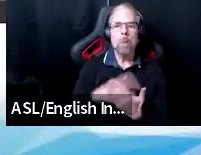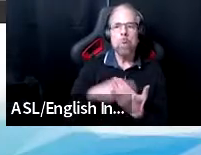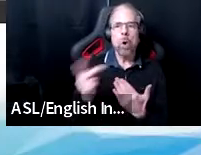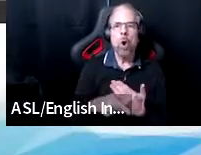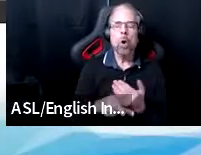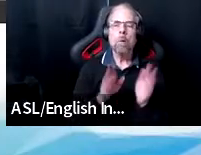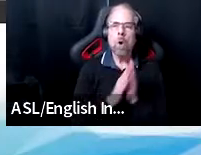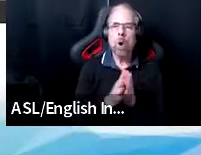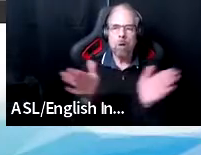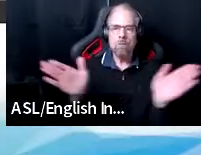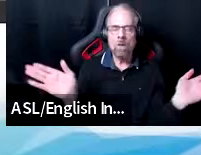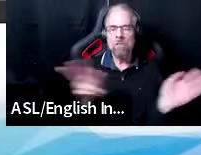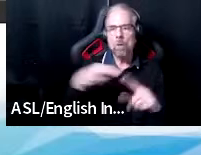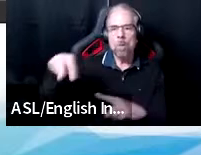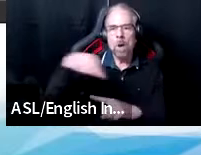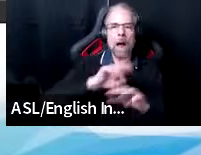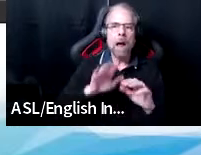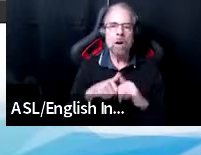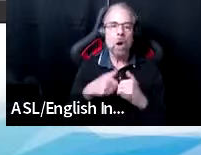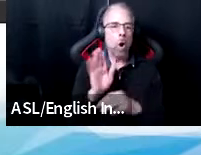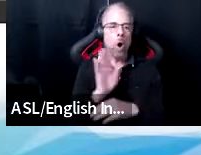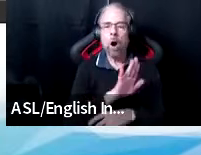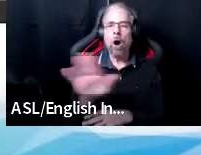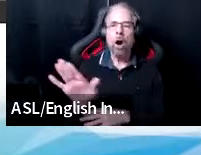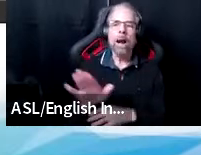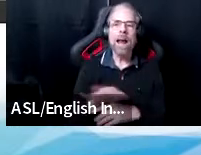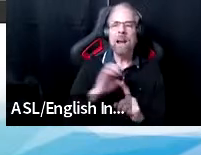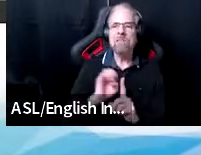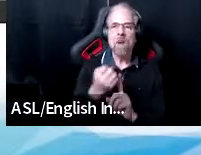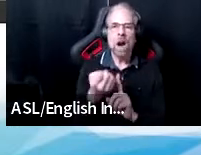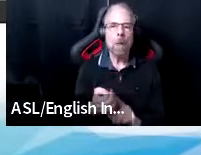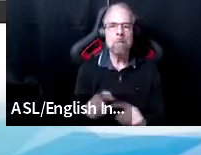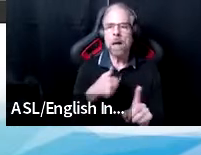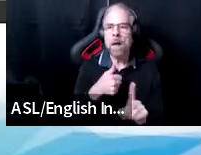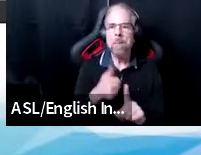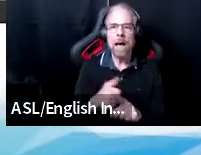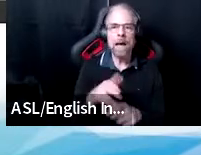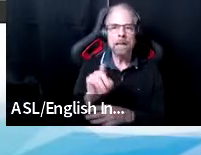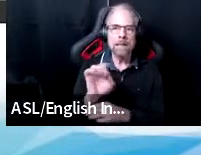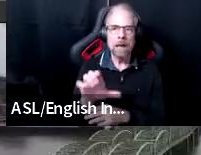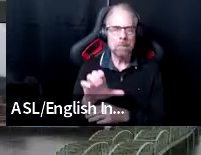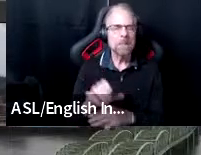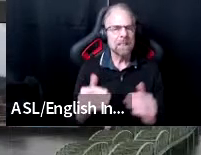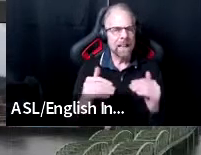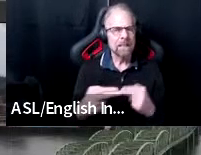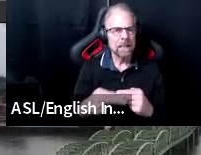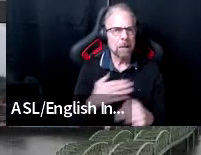our environmental impact statement document. So let's go to the next slide, please.